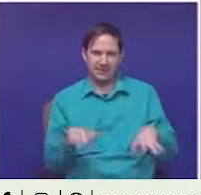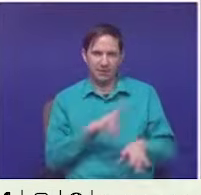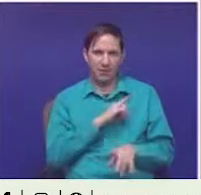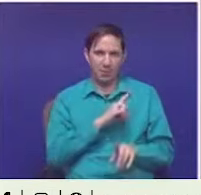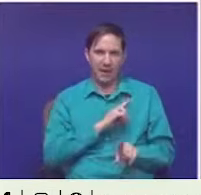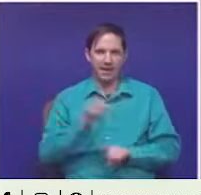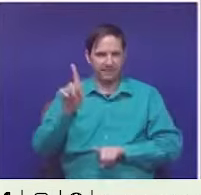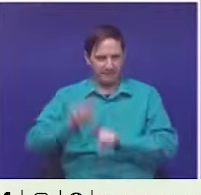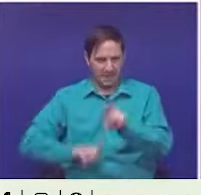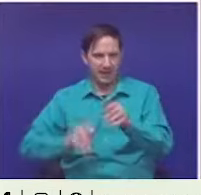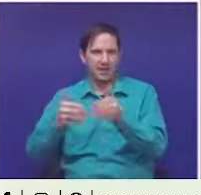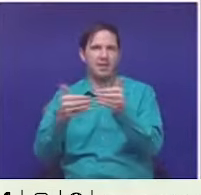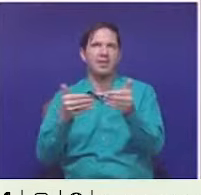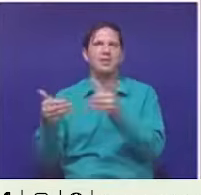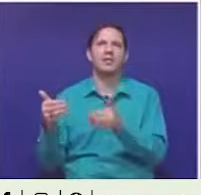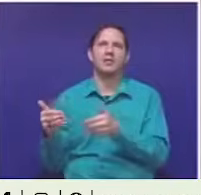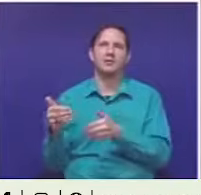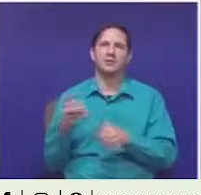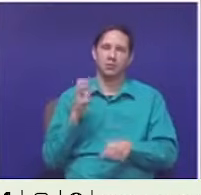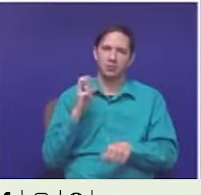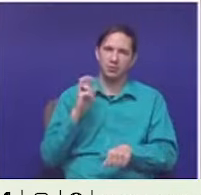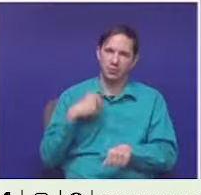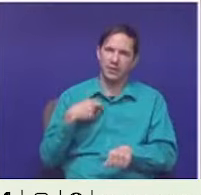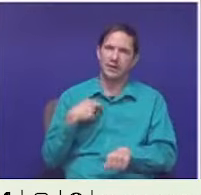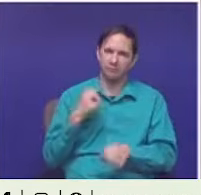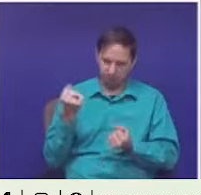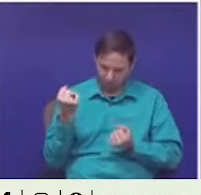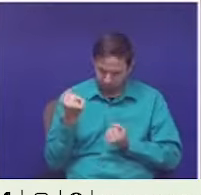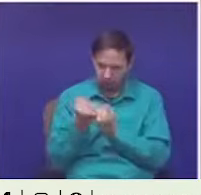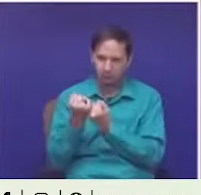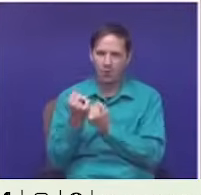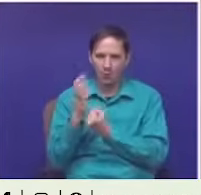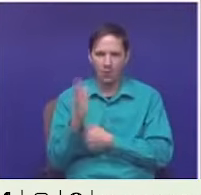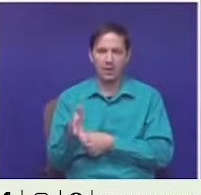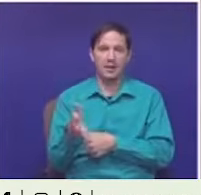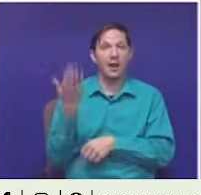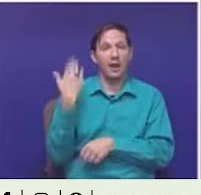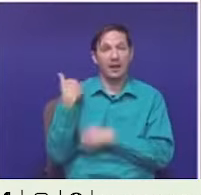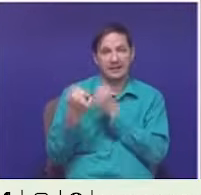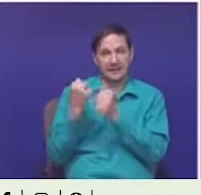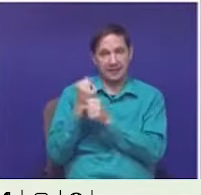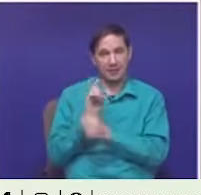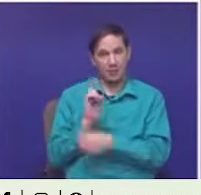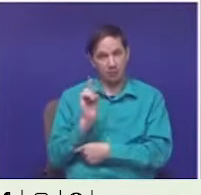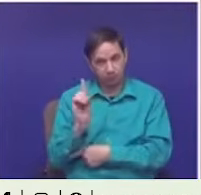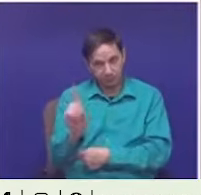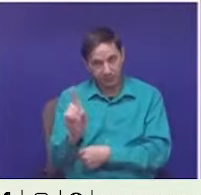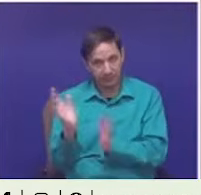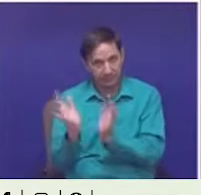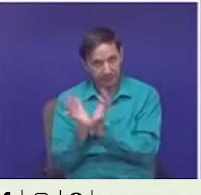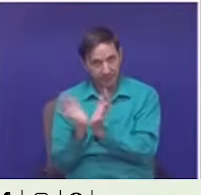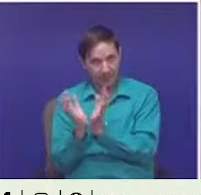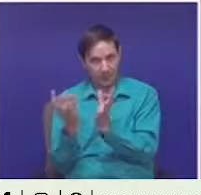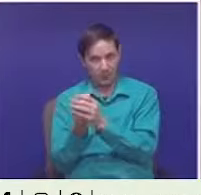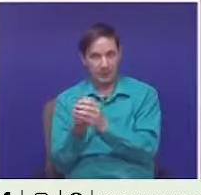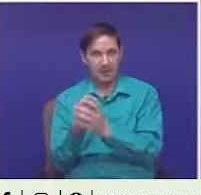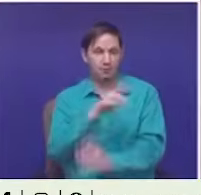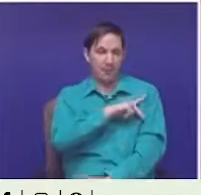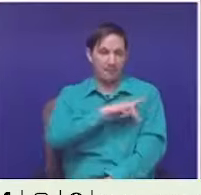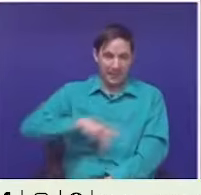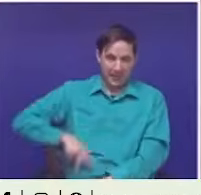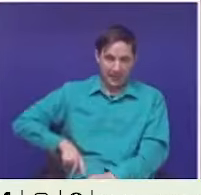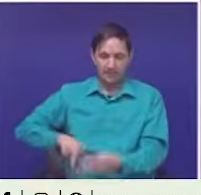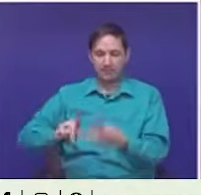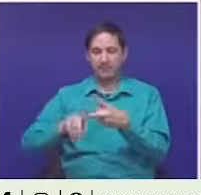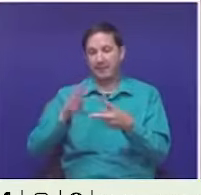run government departments effectively. So we will support them. Last year, we went to go have a meeting with the Premier, with the MEC,